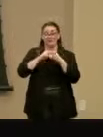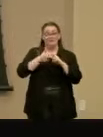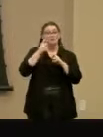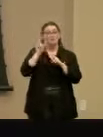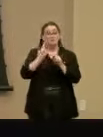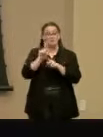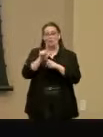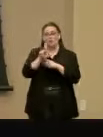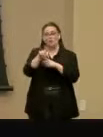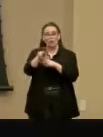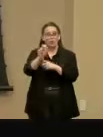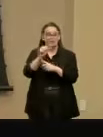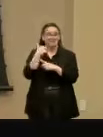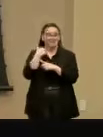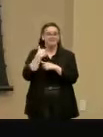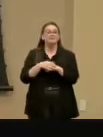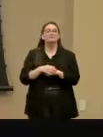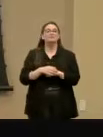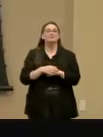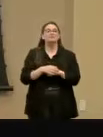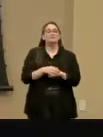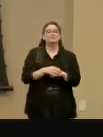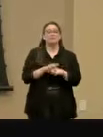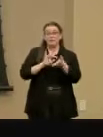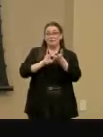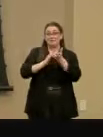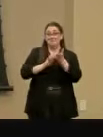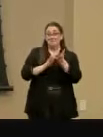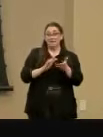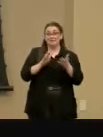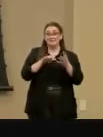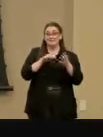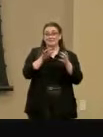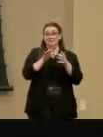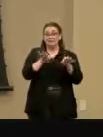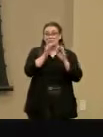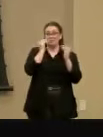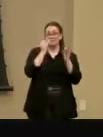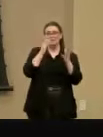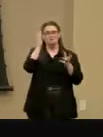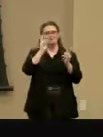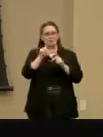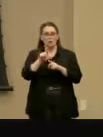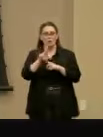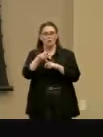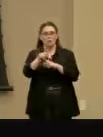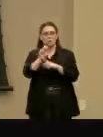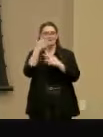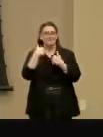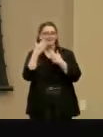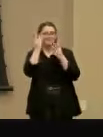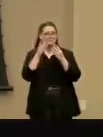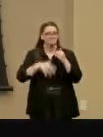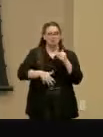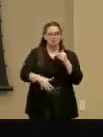with lupus. We'll talk about some key issues related to medications for people with lupus who are thinking about pregnancy. And we'll also talk